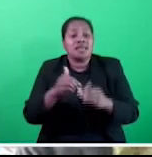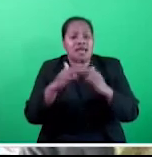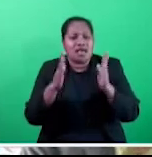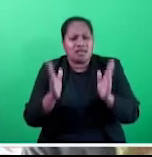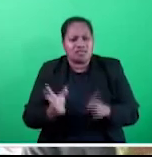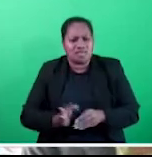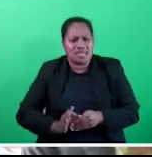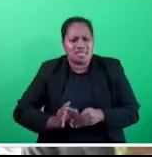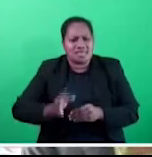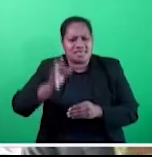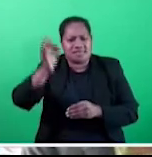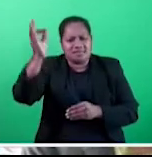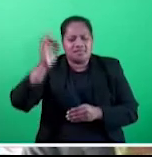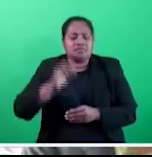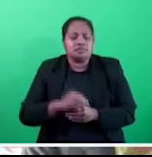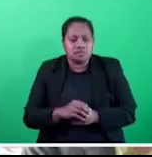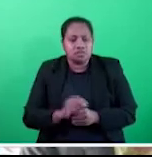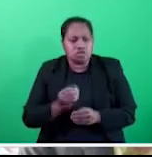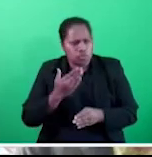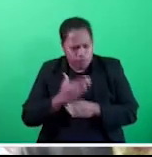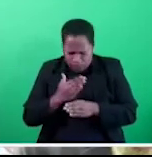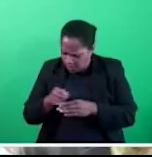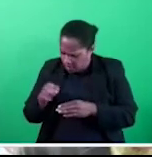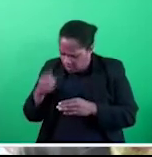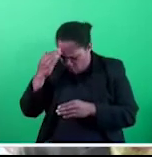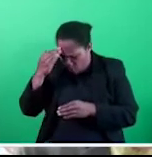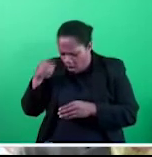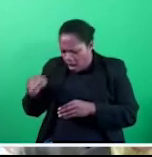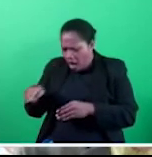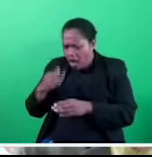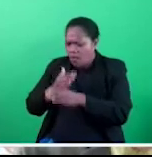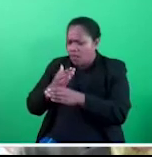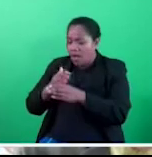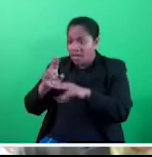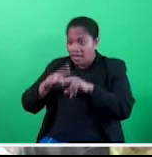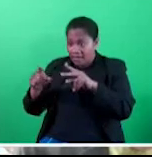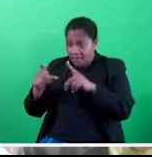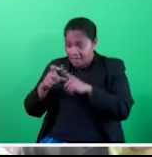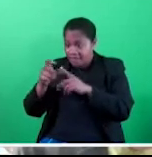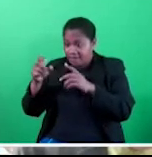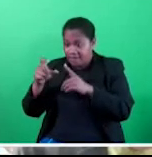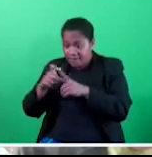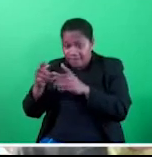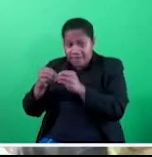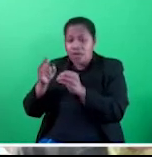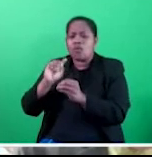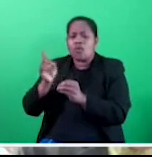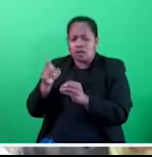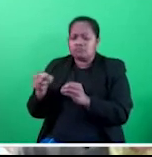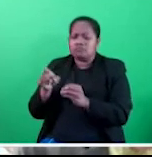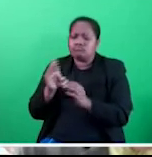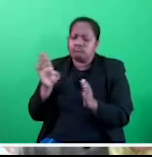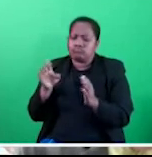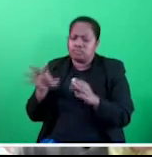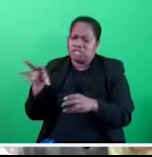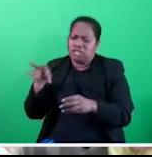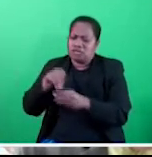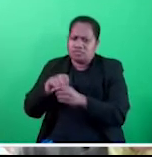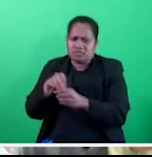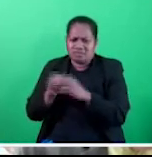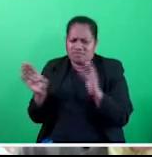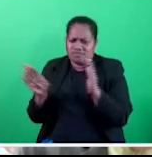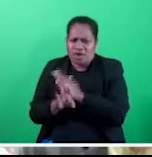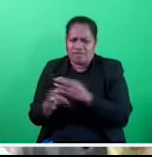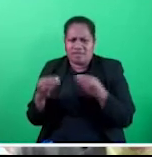applaud the work of the FDB that is bringing the private sector to become also involved in reducing greenhouse gas emissions